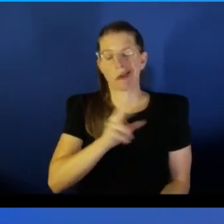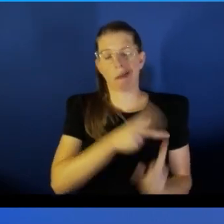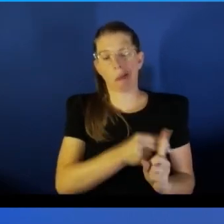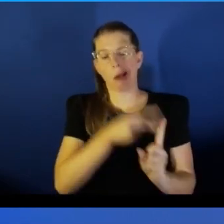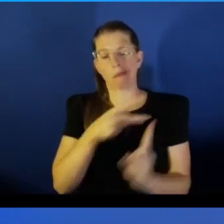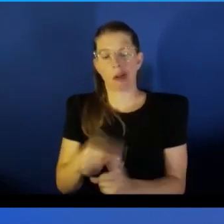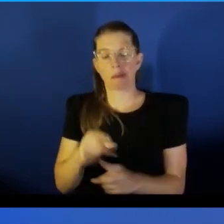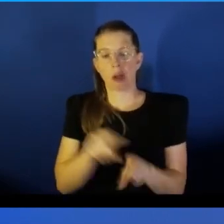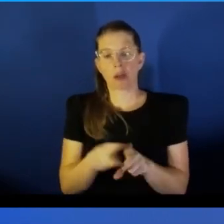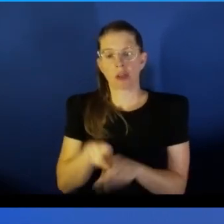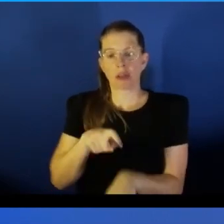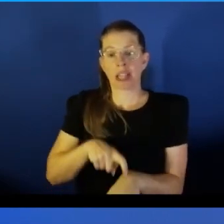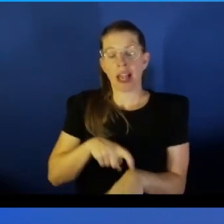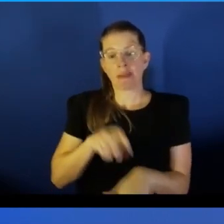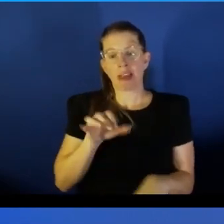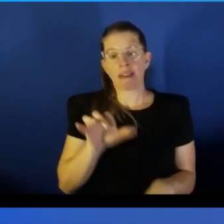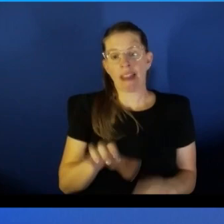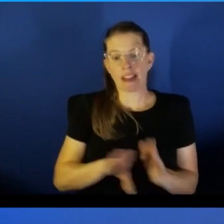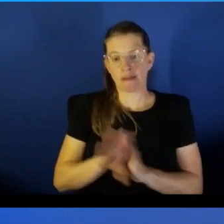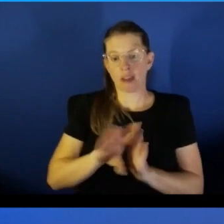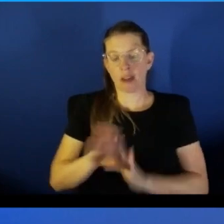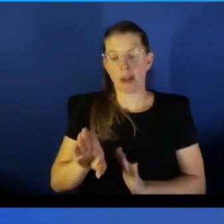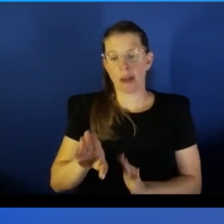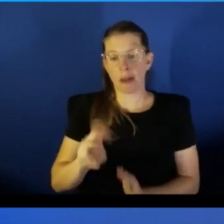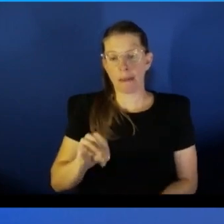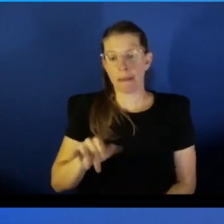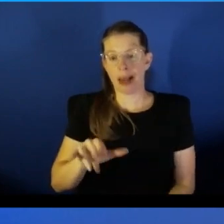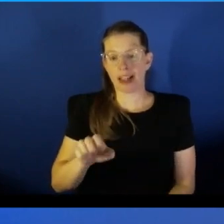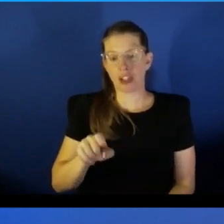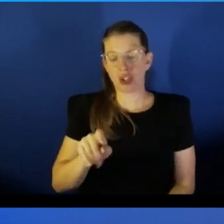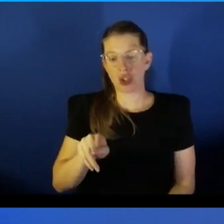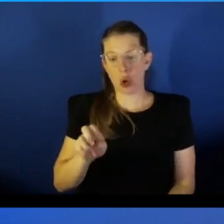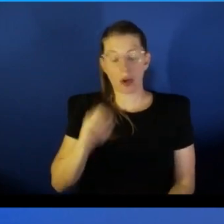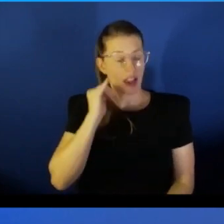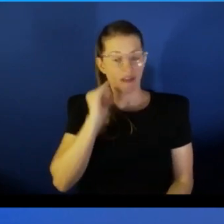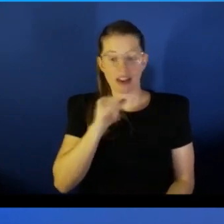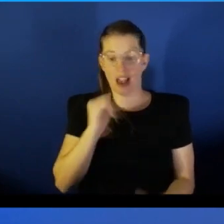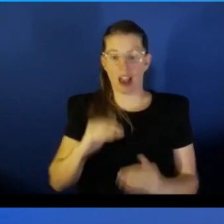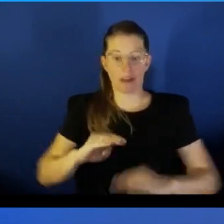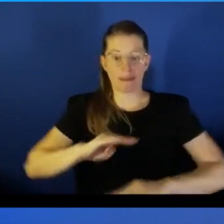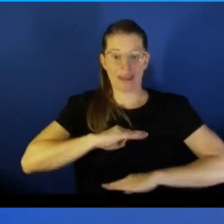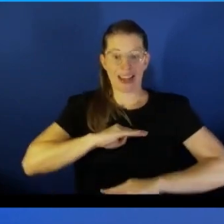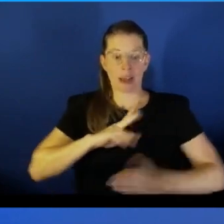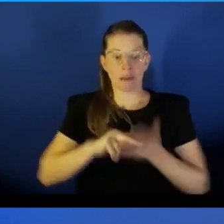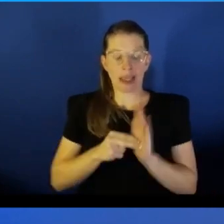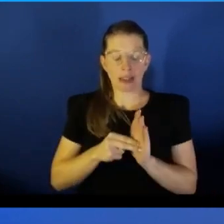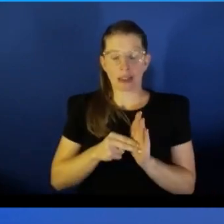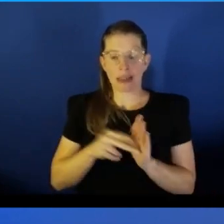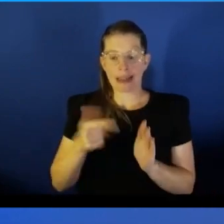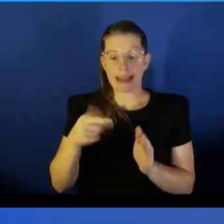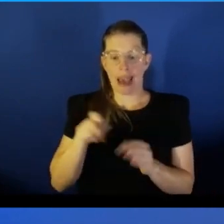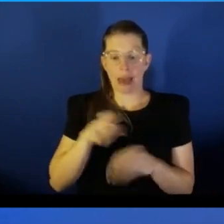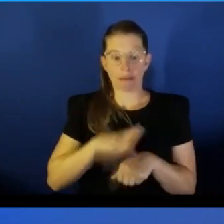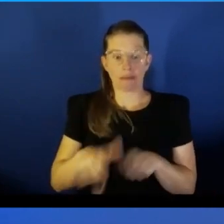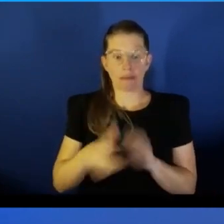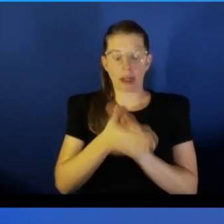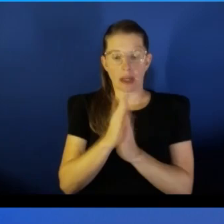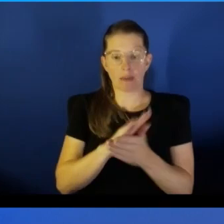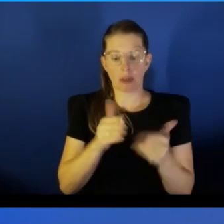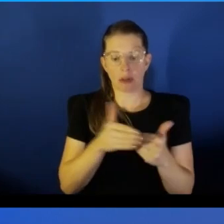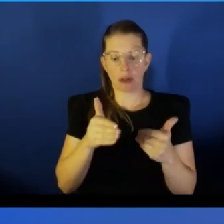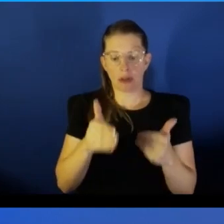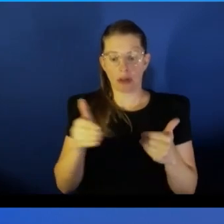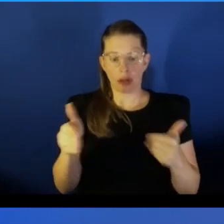time that developmental milestones, the gap, if you're not meeting those, kind of gets bigger. So at first, you know, you're just like sitting up and crawling